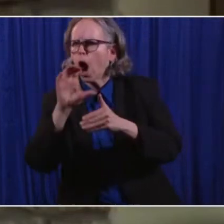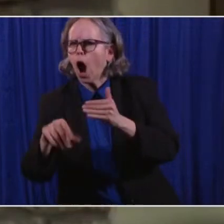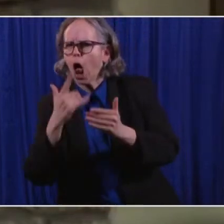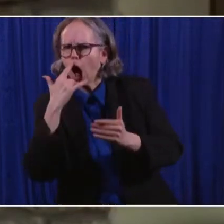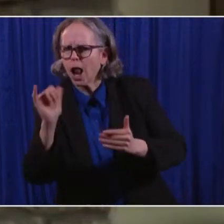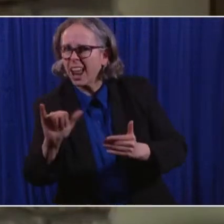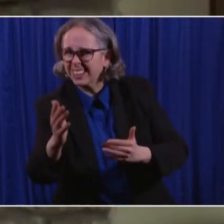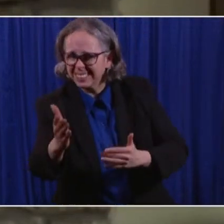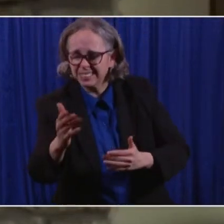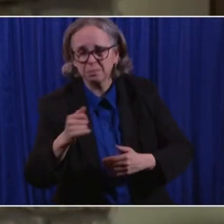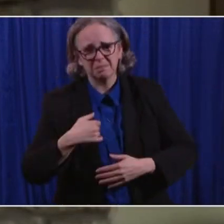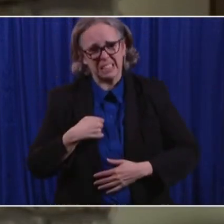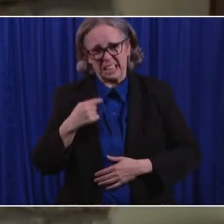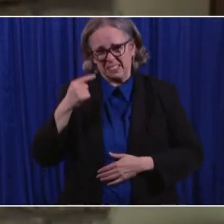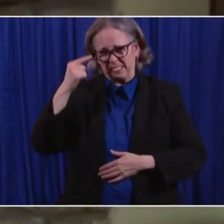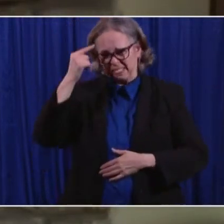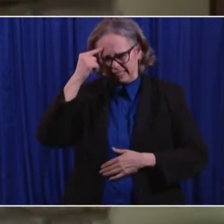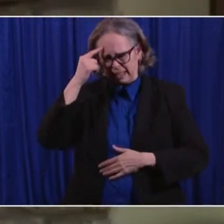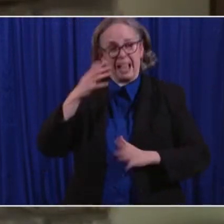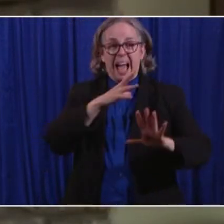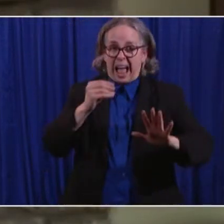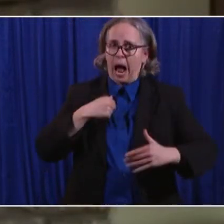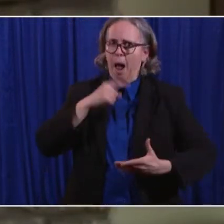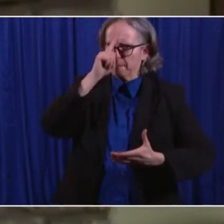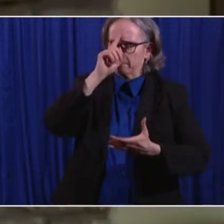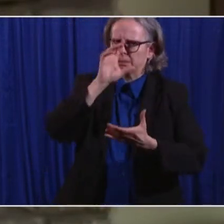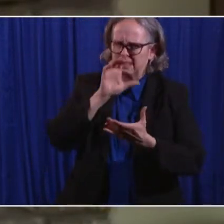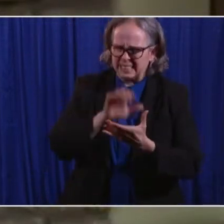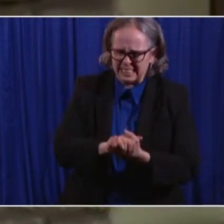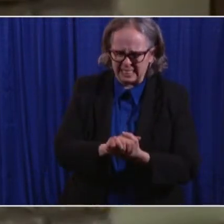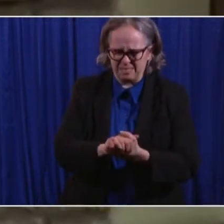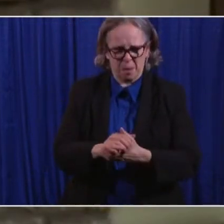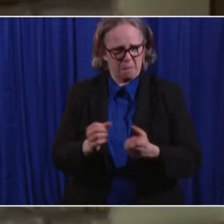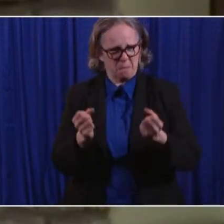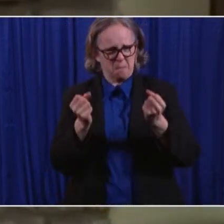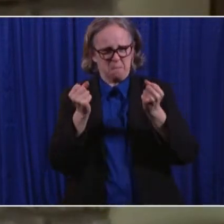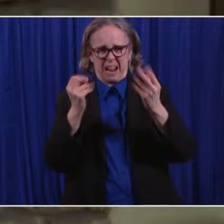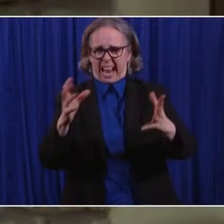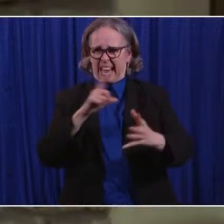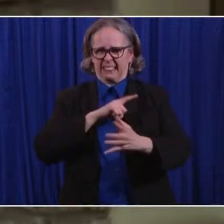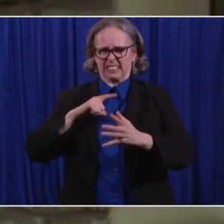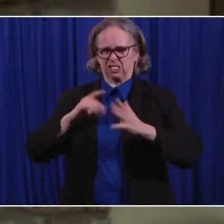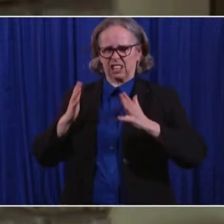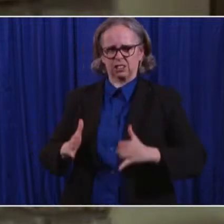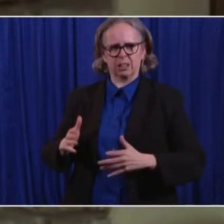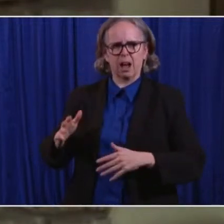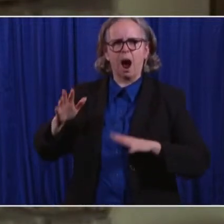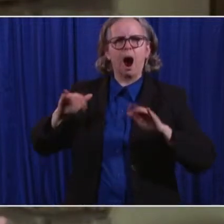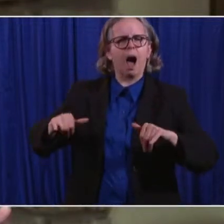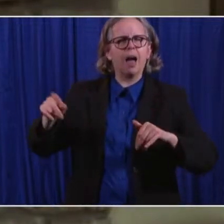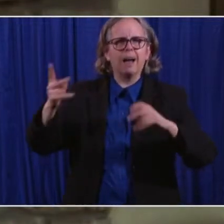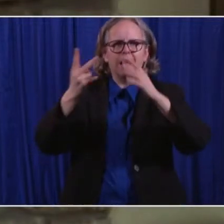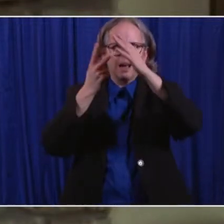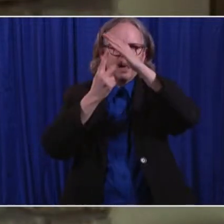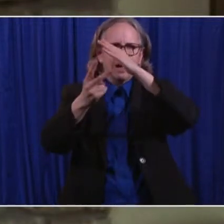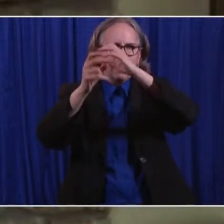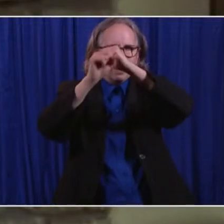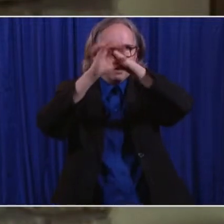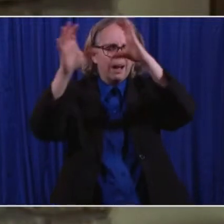Assembly, hadn't thought about Ebola, because that's real. It